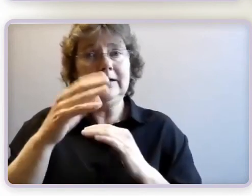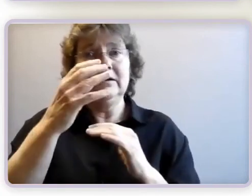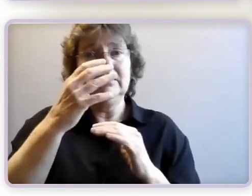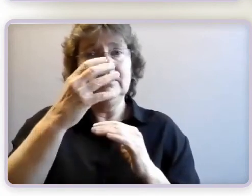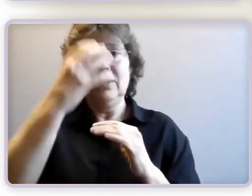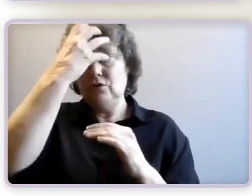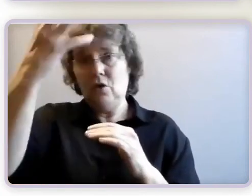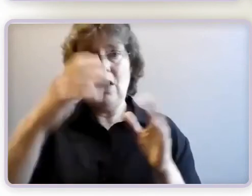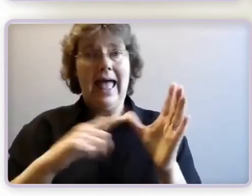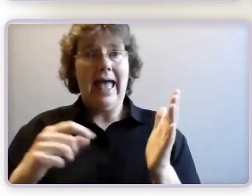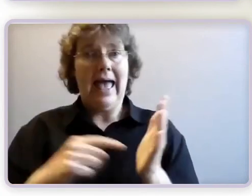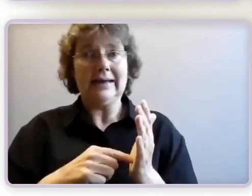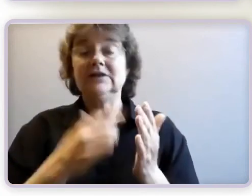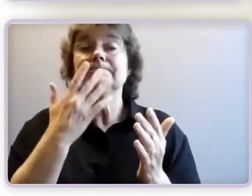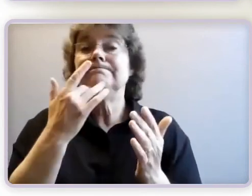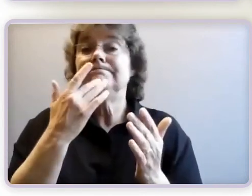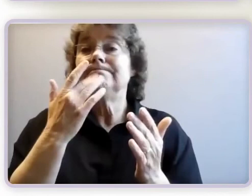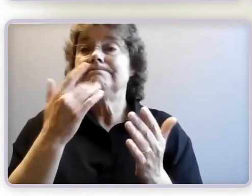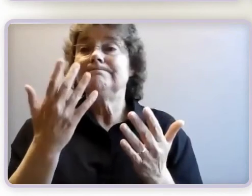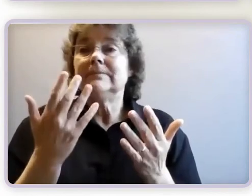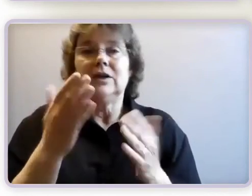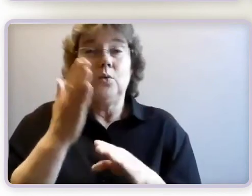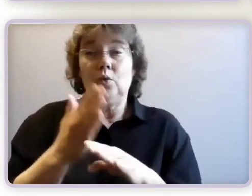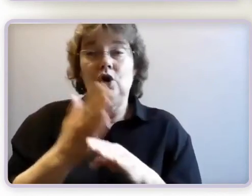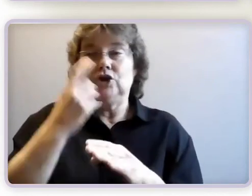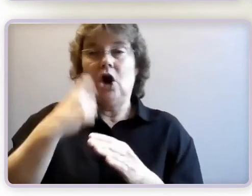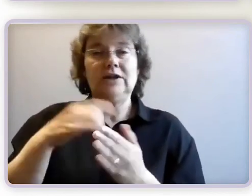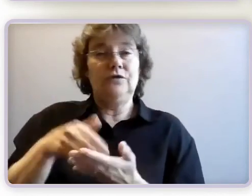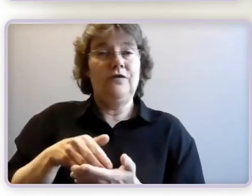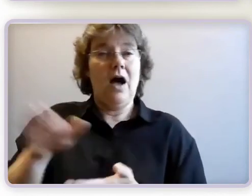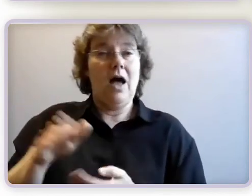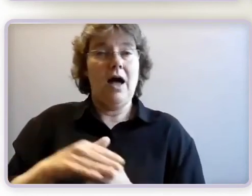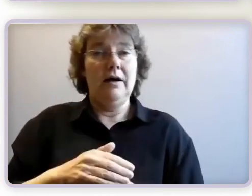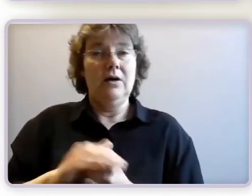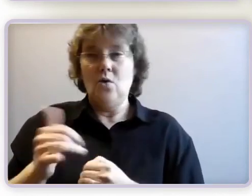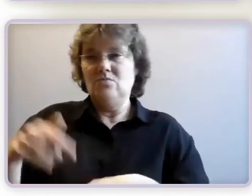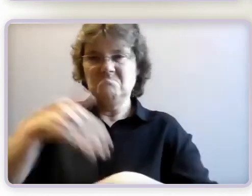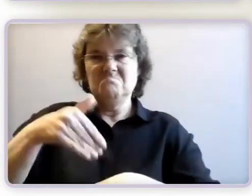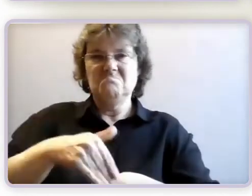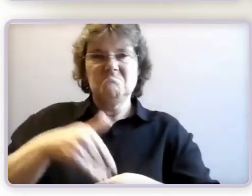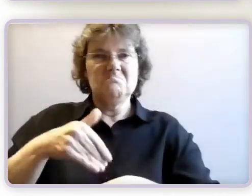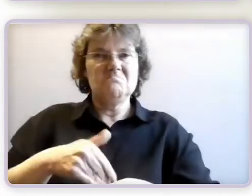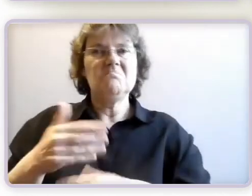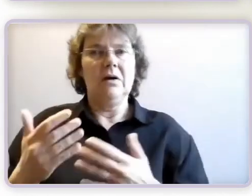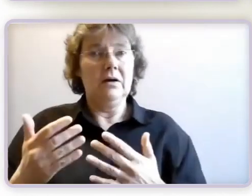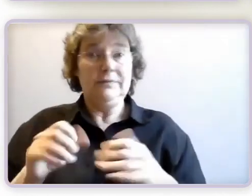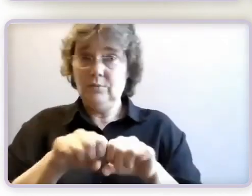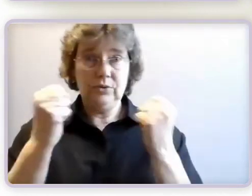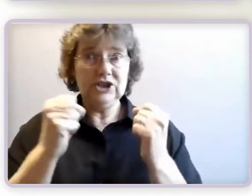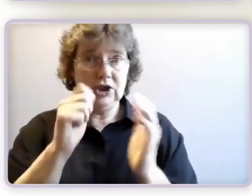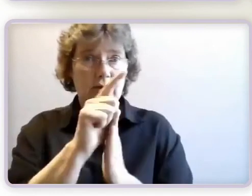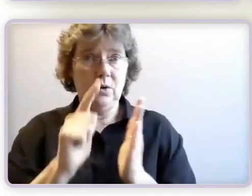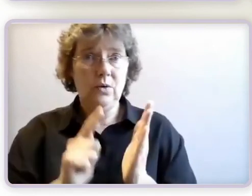for example, or get you in trouble, that's against the law if